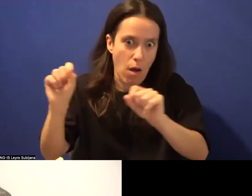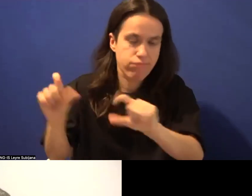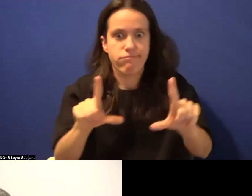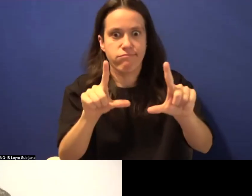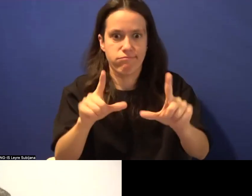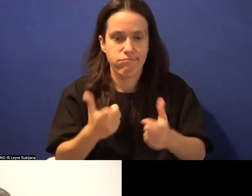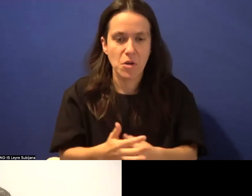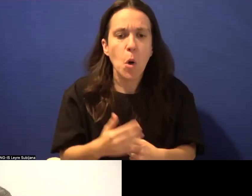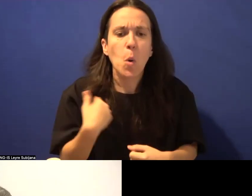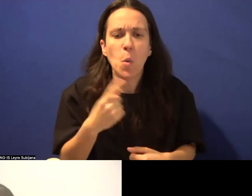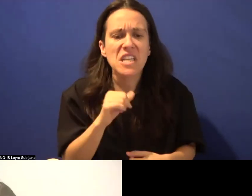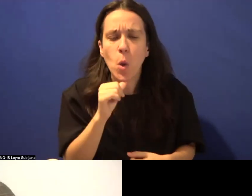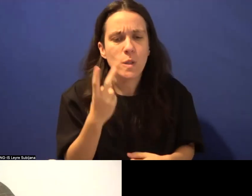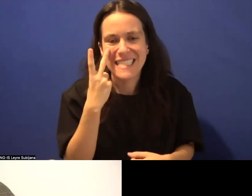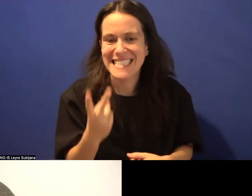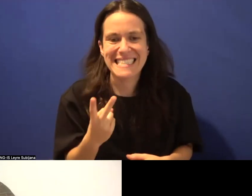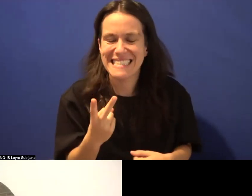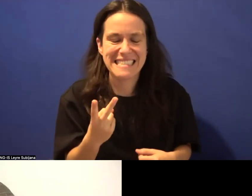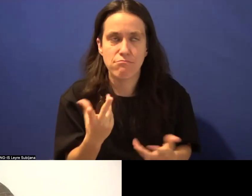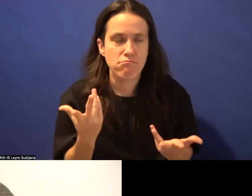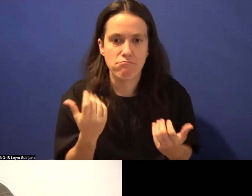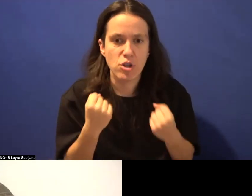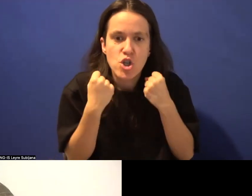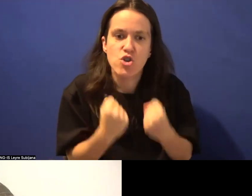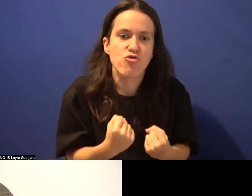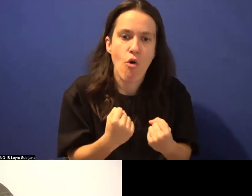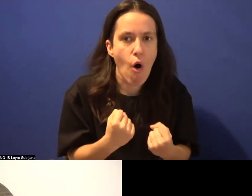don't see really strong,